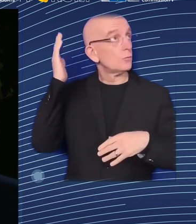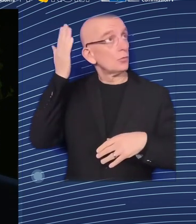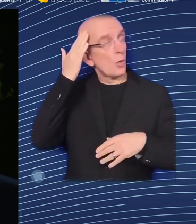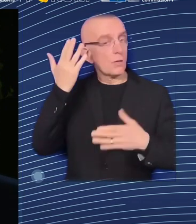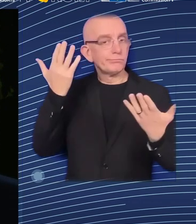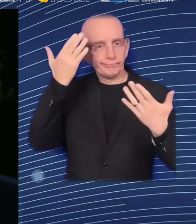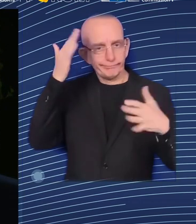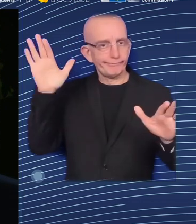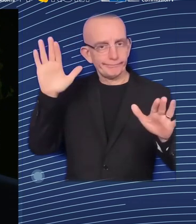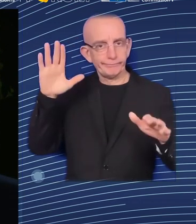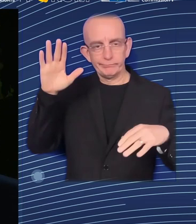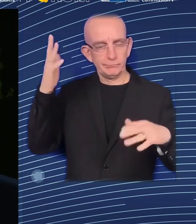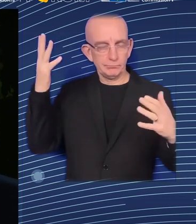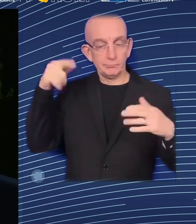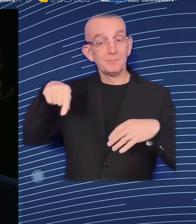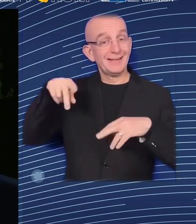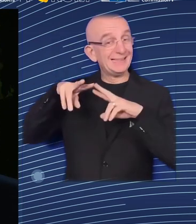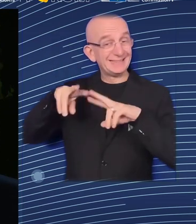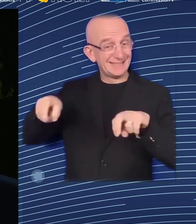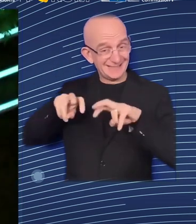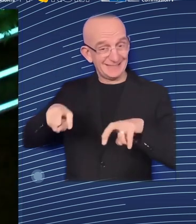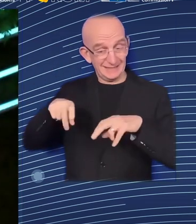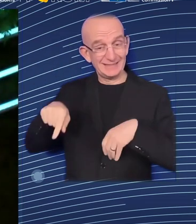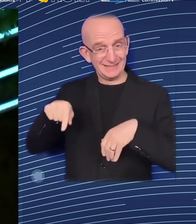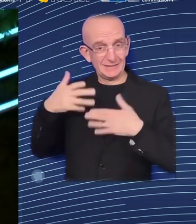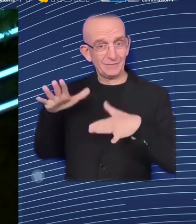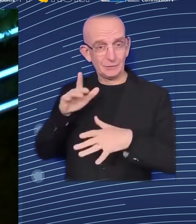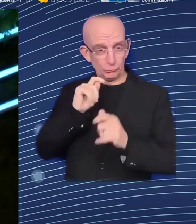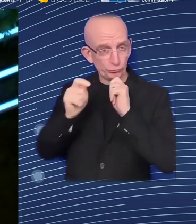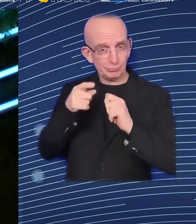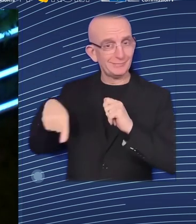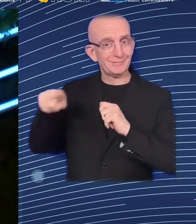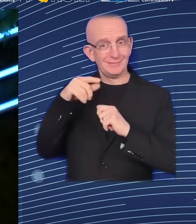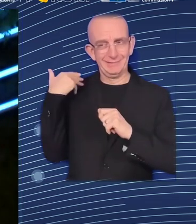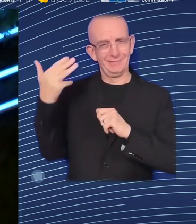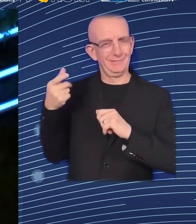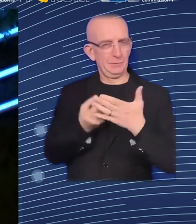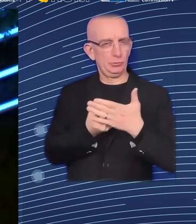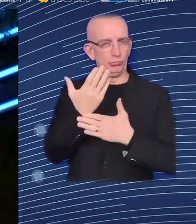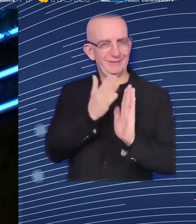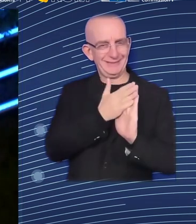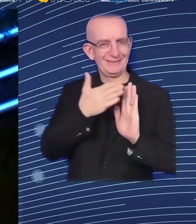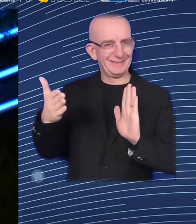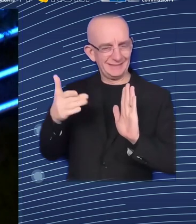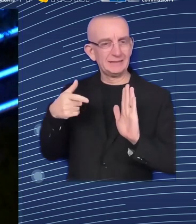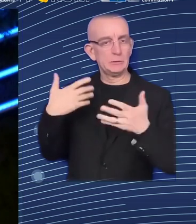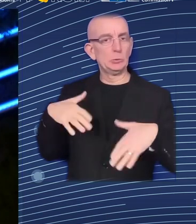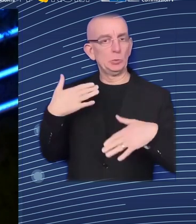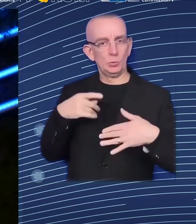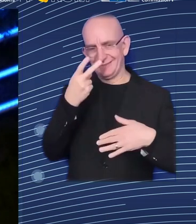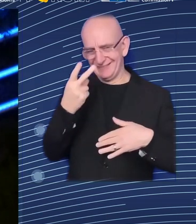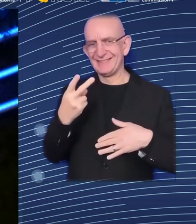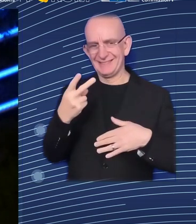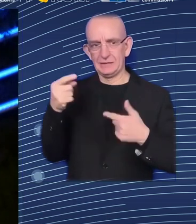encouraging sign when we see employer really listing the skills that they're looking for. Because that, it's a bit more